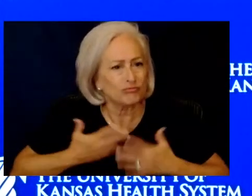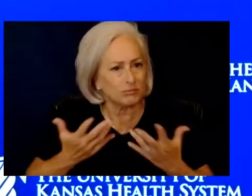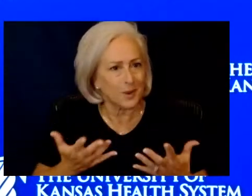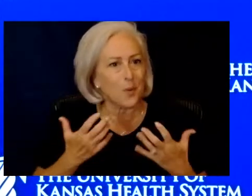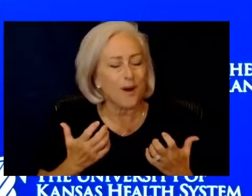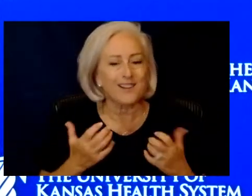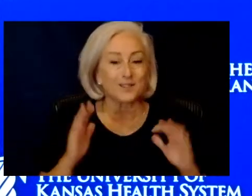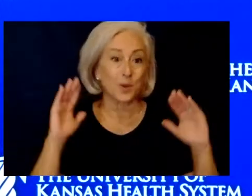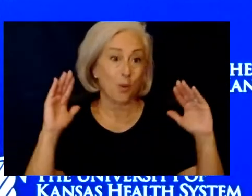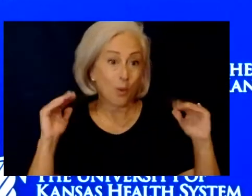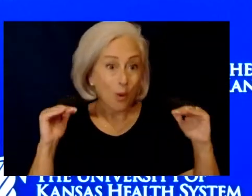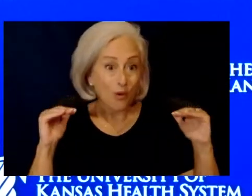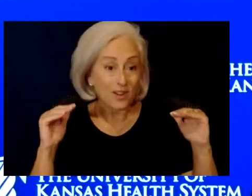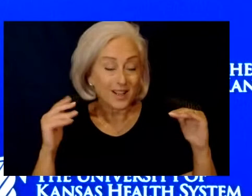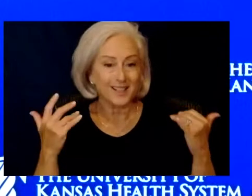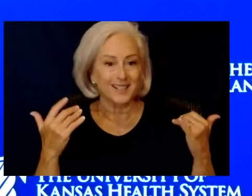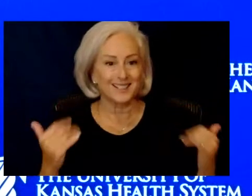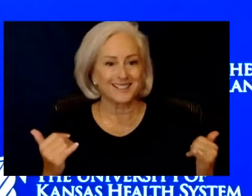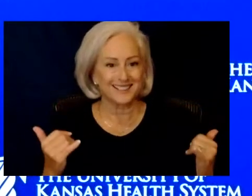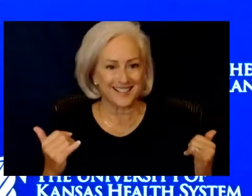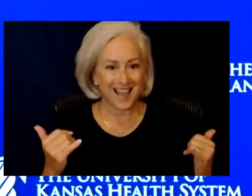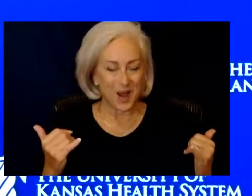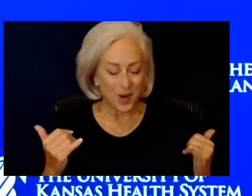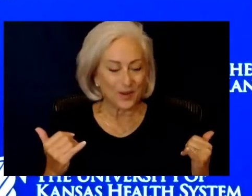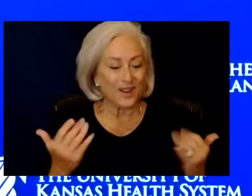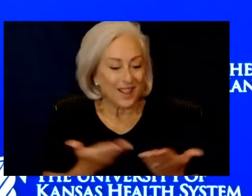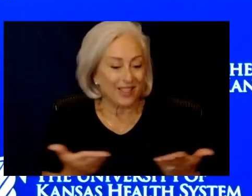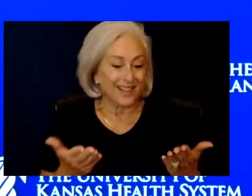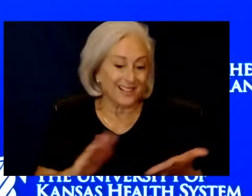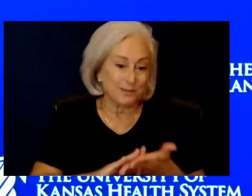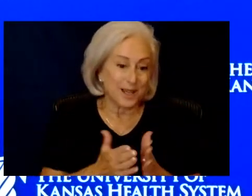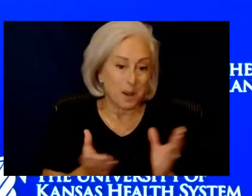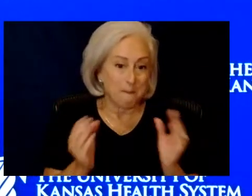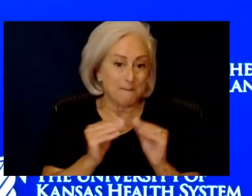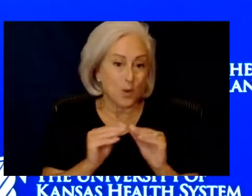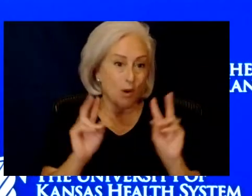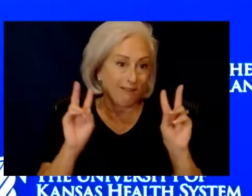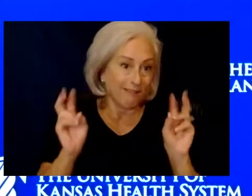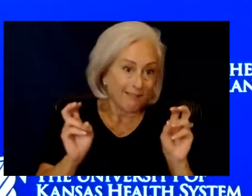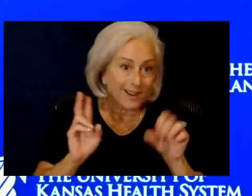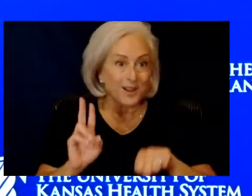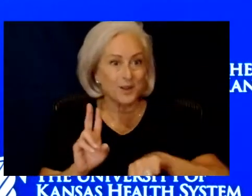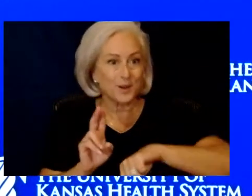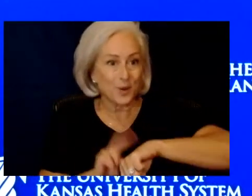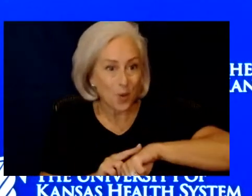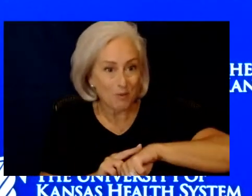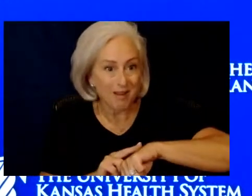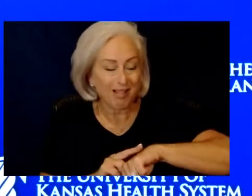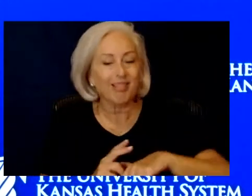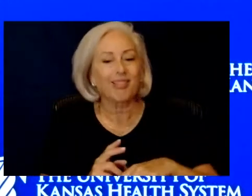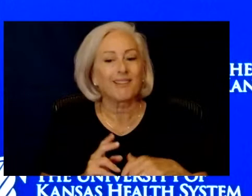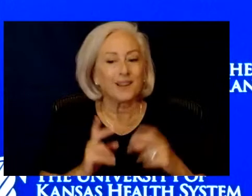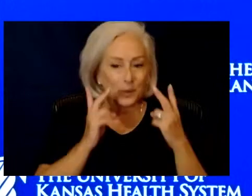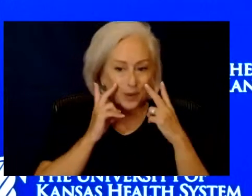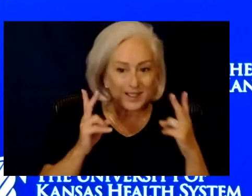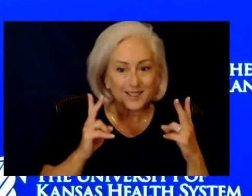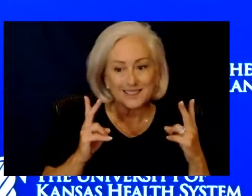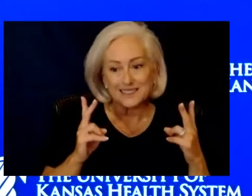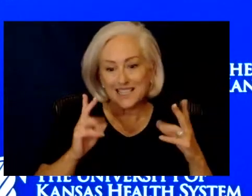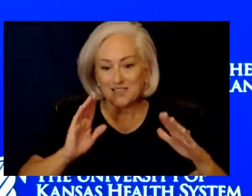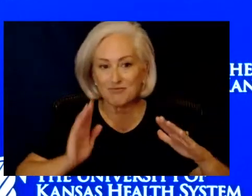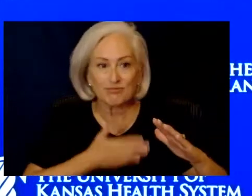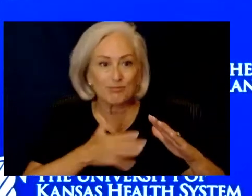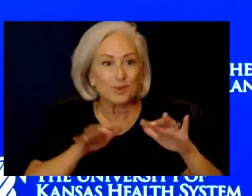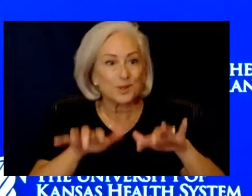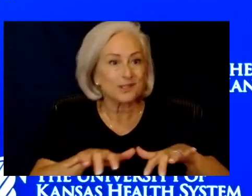back to, I mean, I don't want to use air quotes and say normal, but, we're starting to really see, live concerts, all the different events without